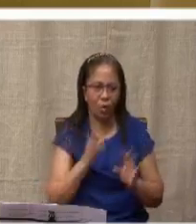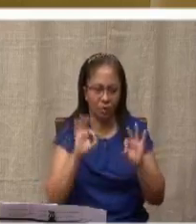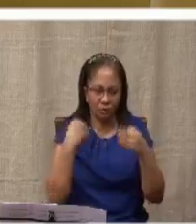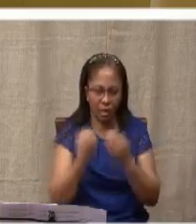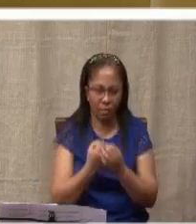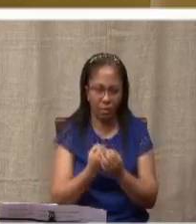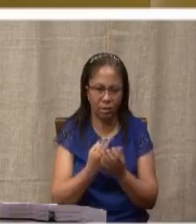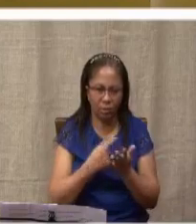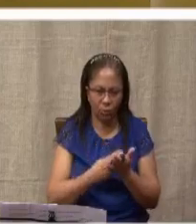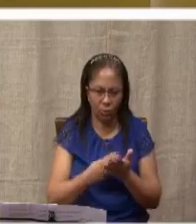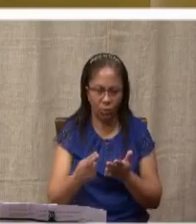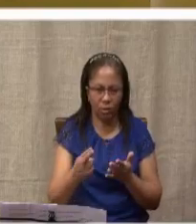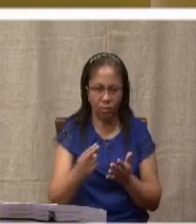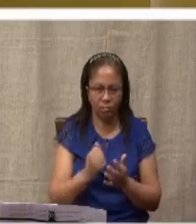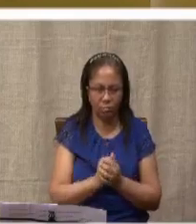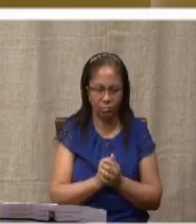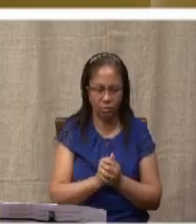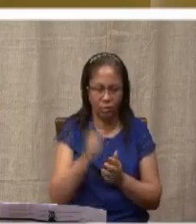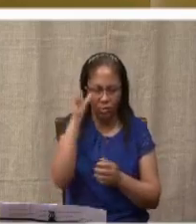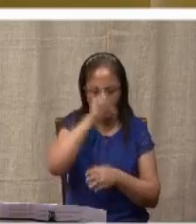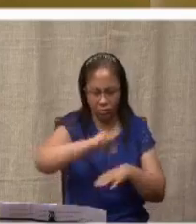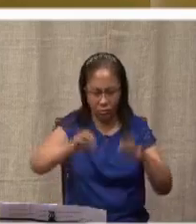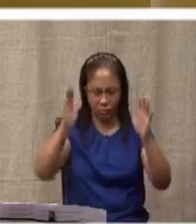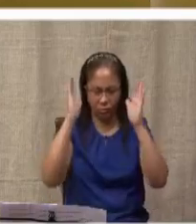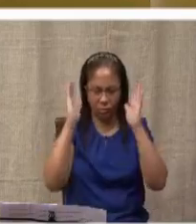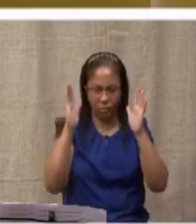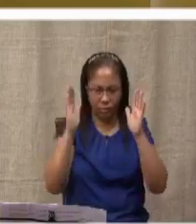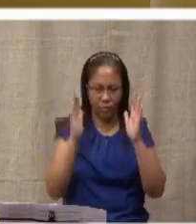holy lord hear us